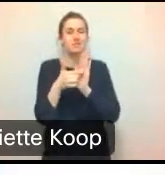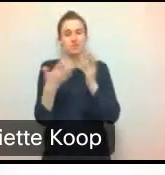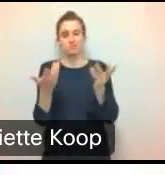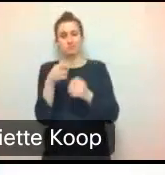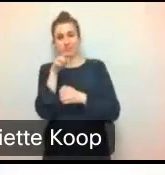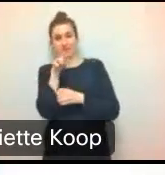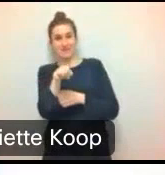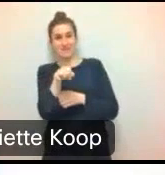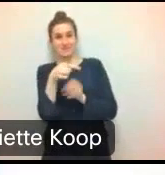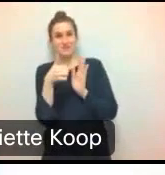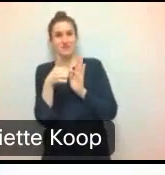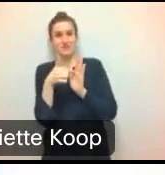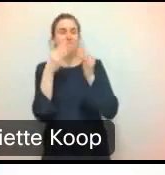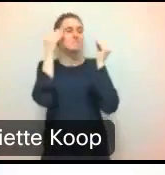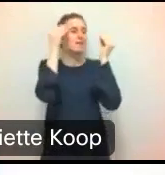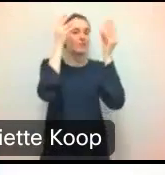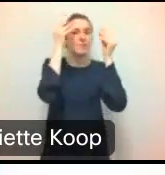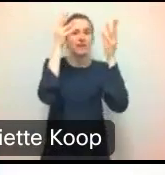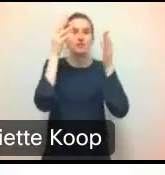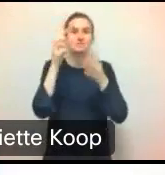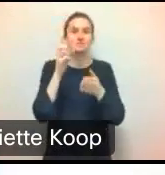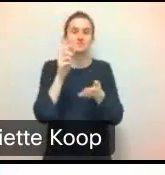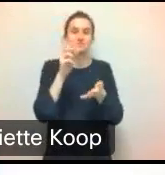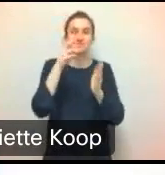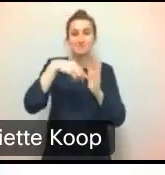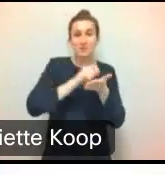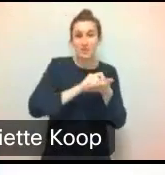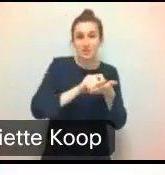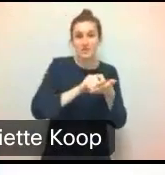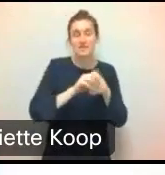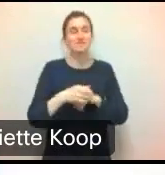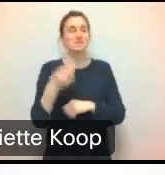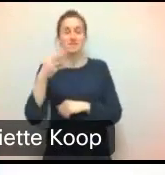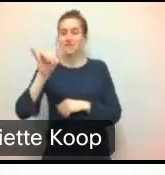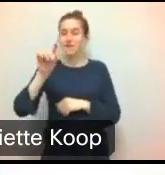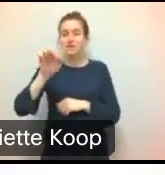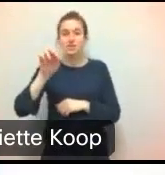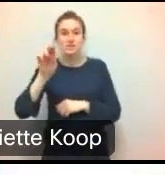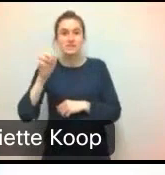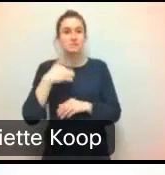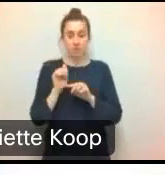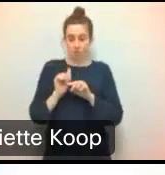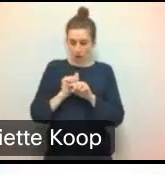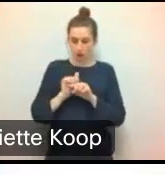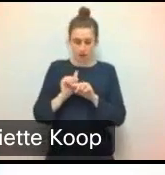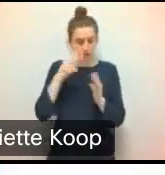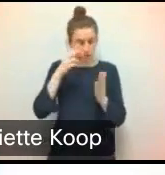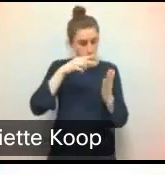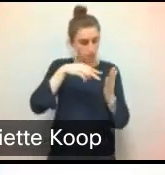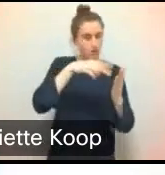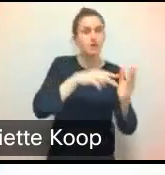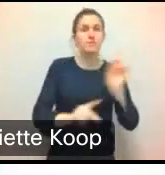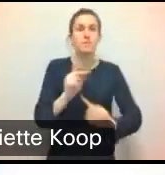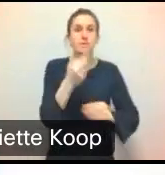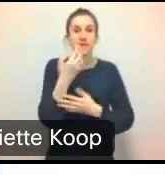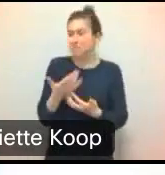like information literacy or information hygiene, I've been reading about it and trying to practice for so long that if somebody says, how